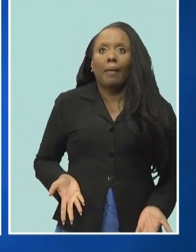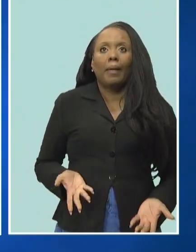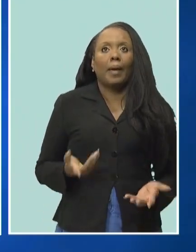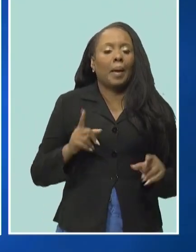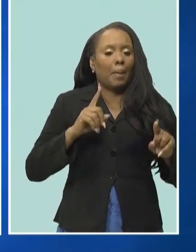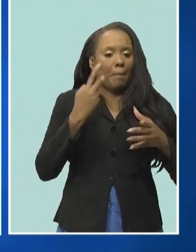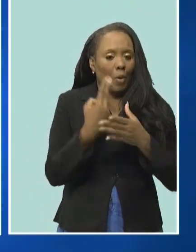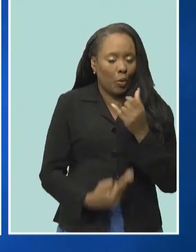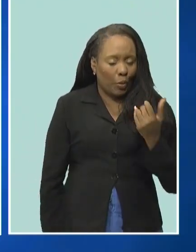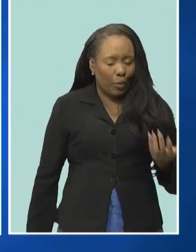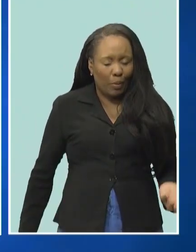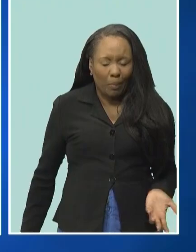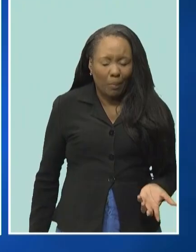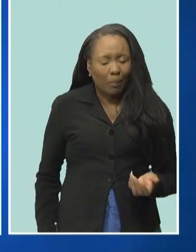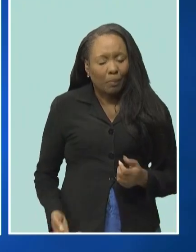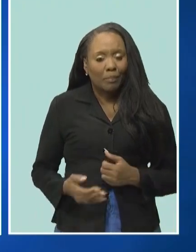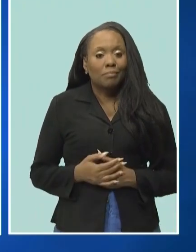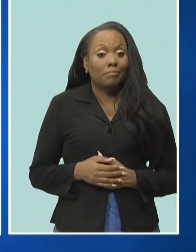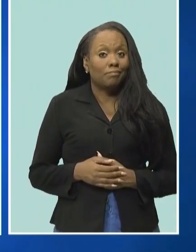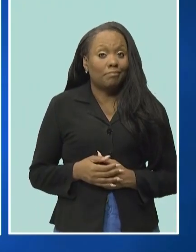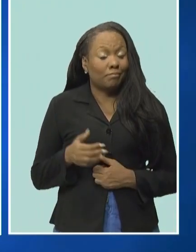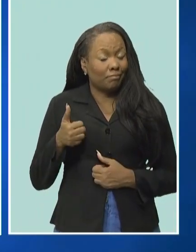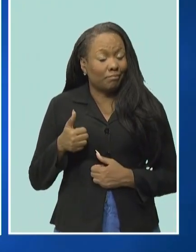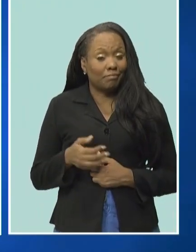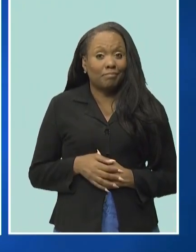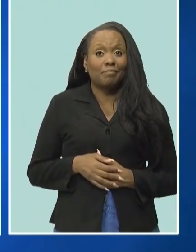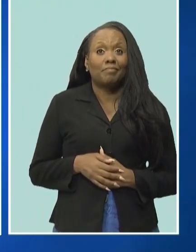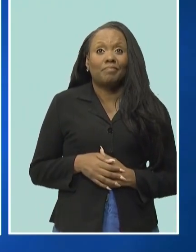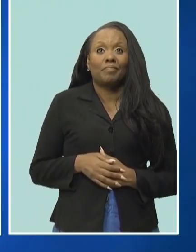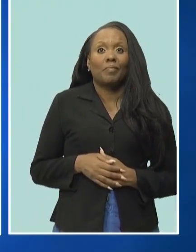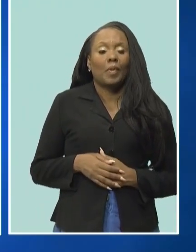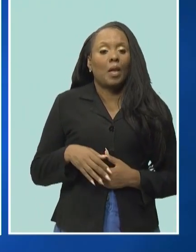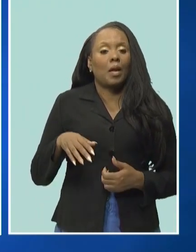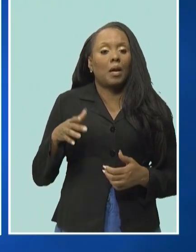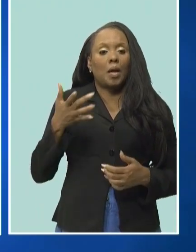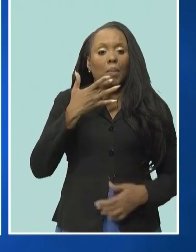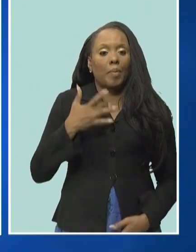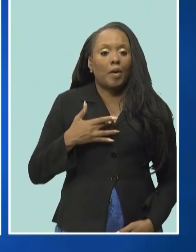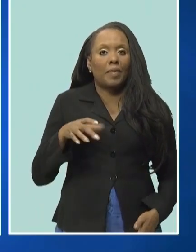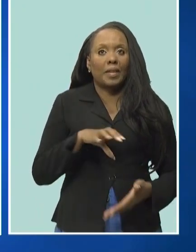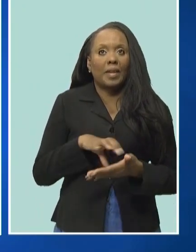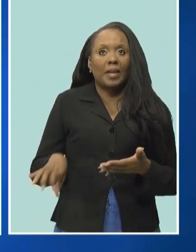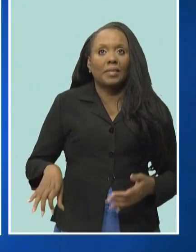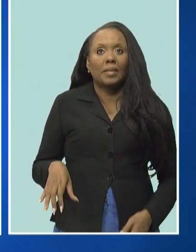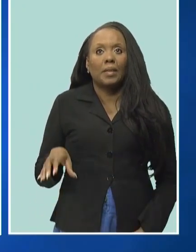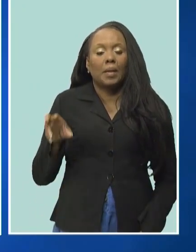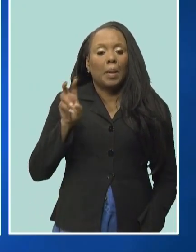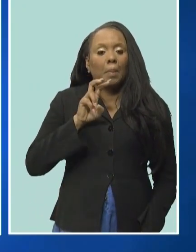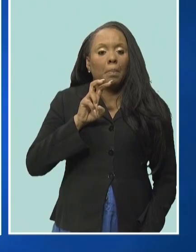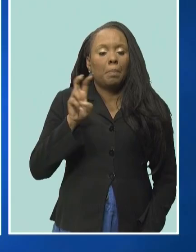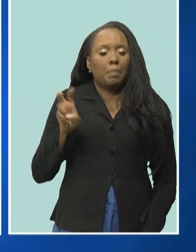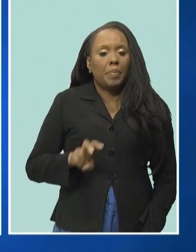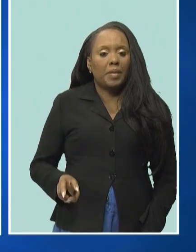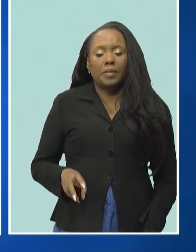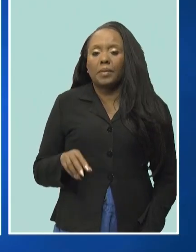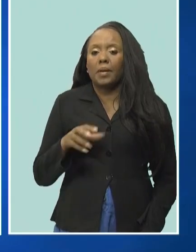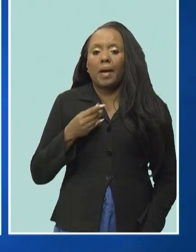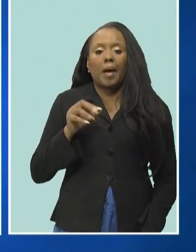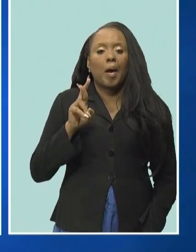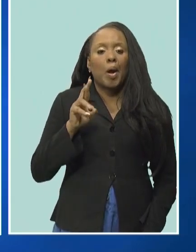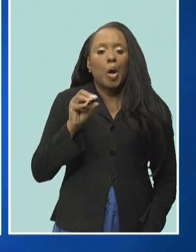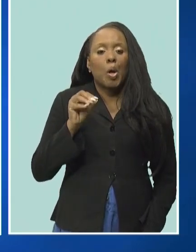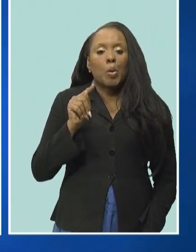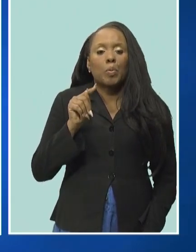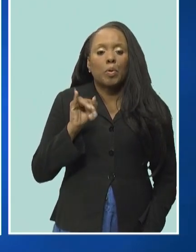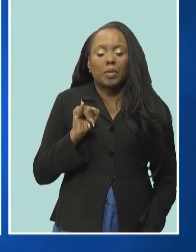mixture of both. Yeah, we do birthday cakes, pizza skins, roti skins.